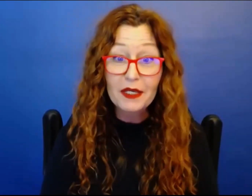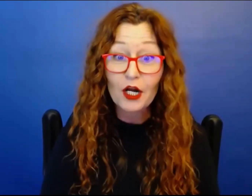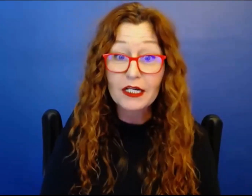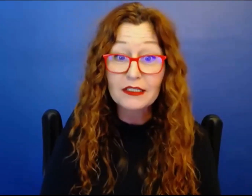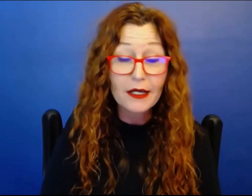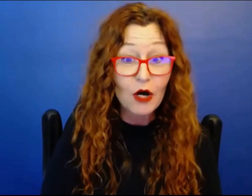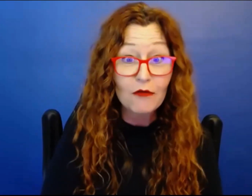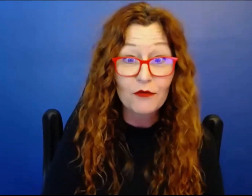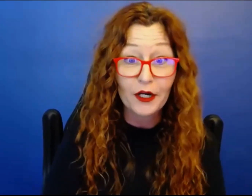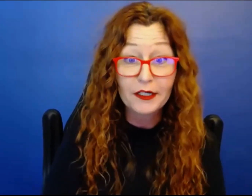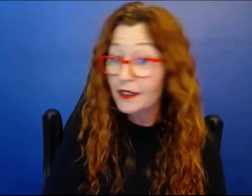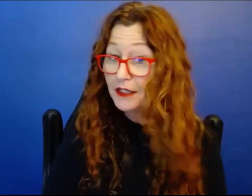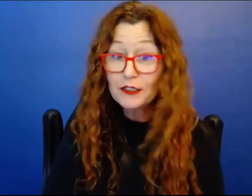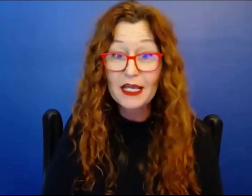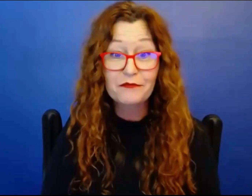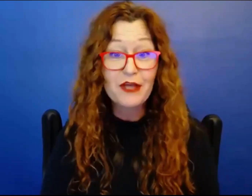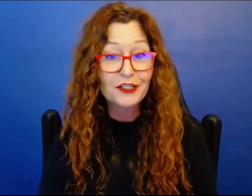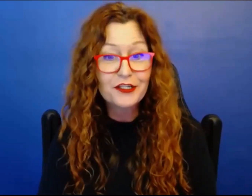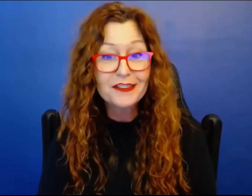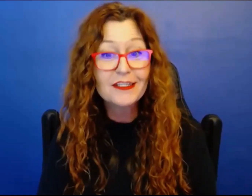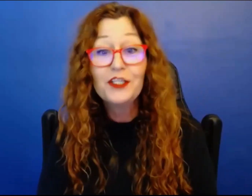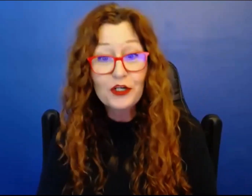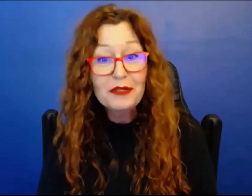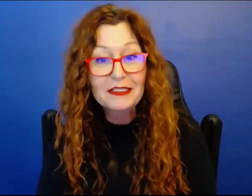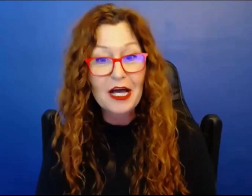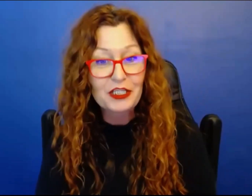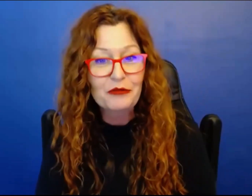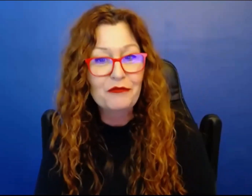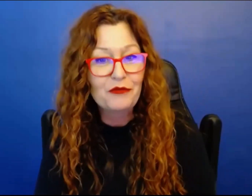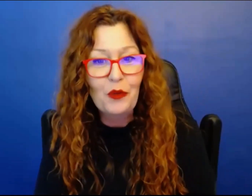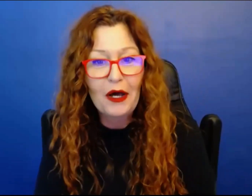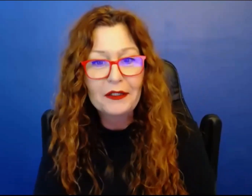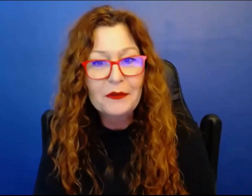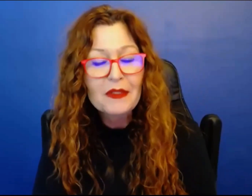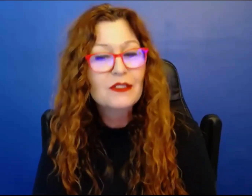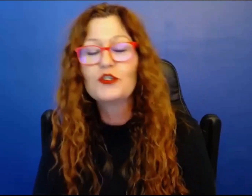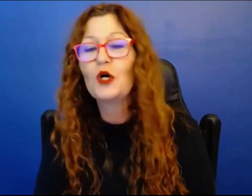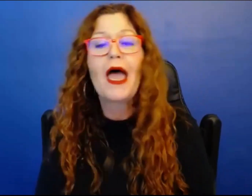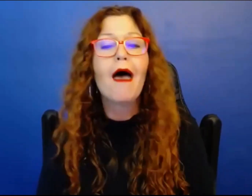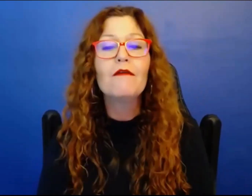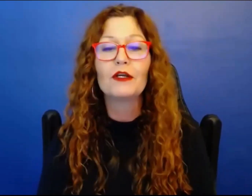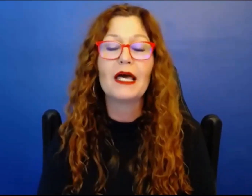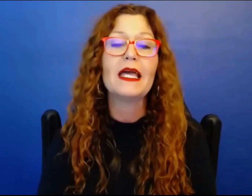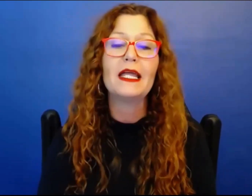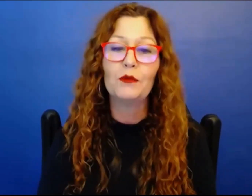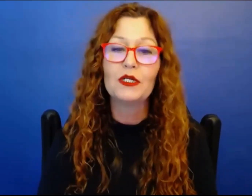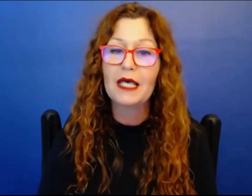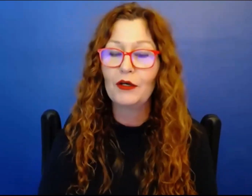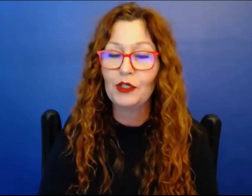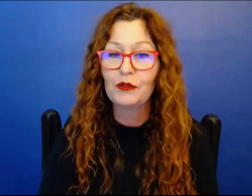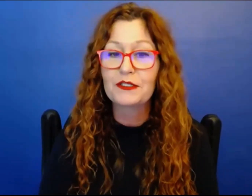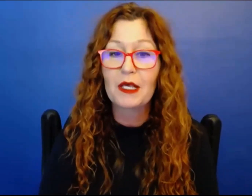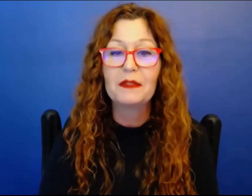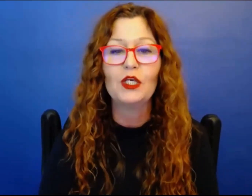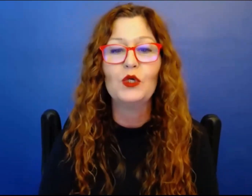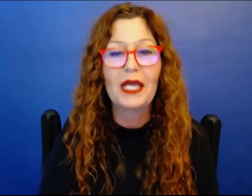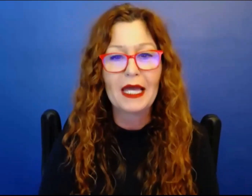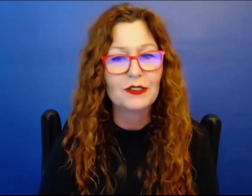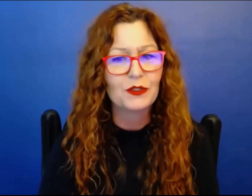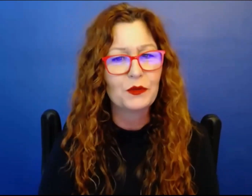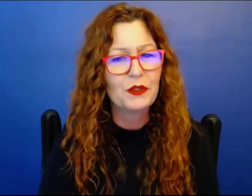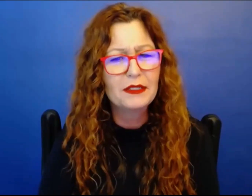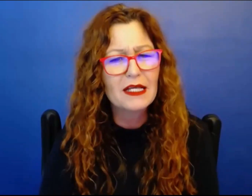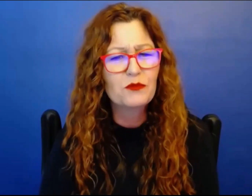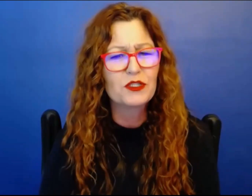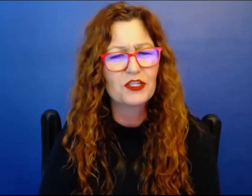You want to be an architect? Go for it. There's deaf doctors. You can be a doctor if you want. So don't ever let anyone tell you there's something you